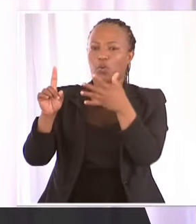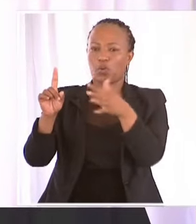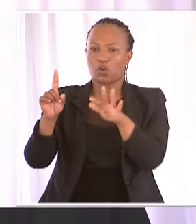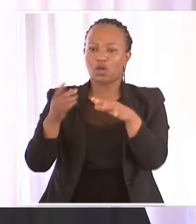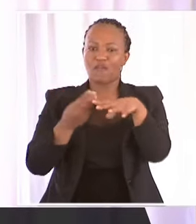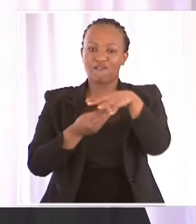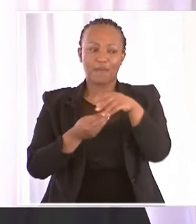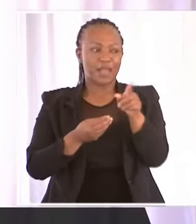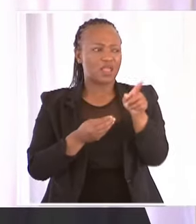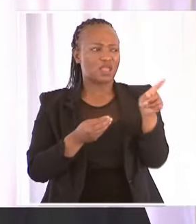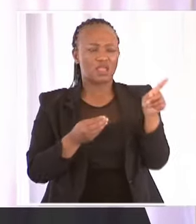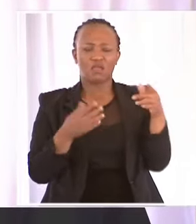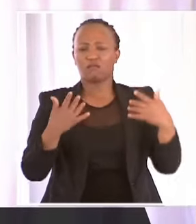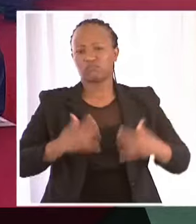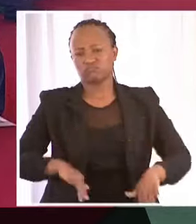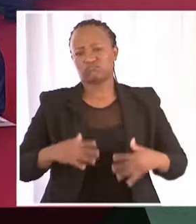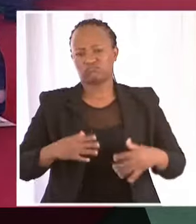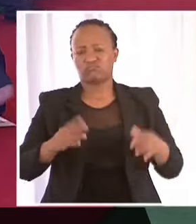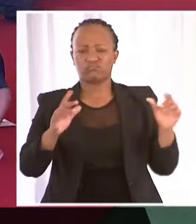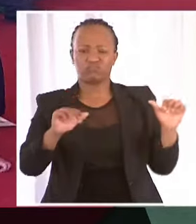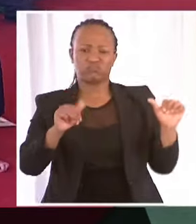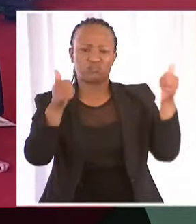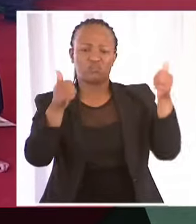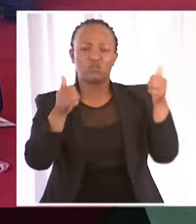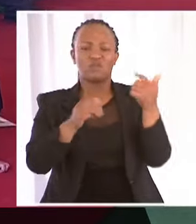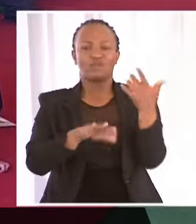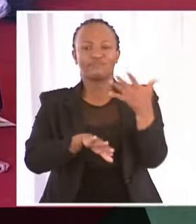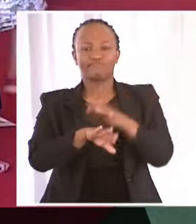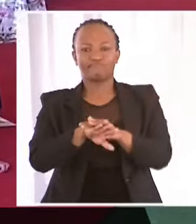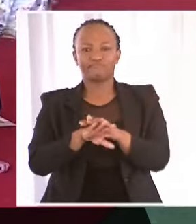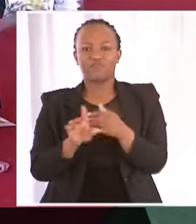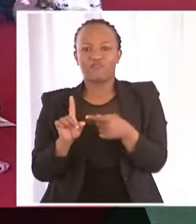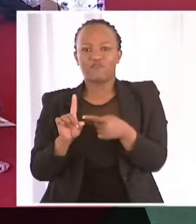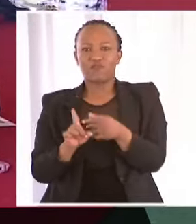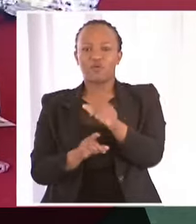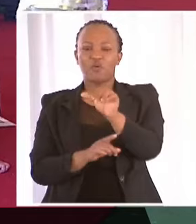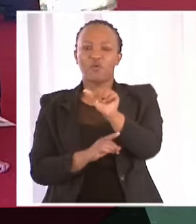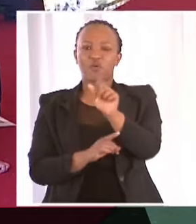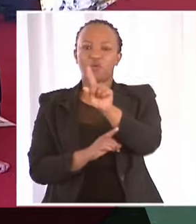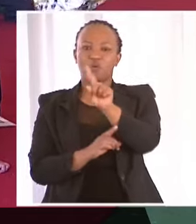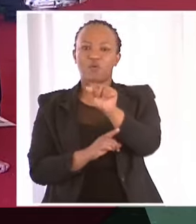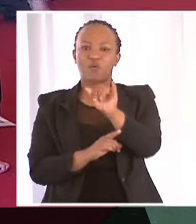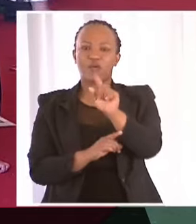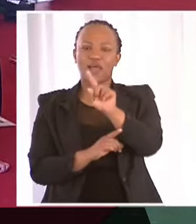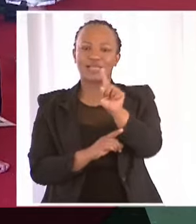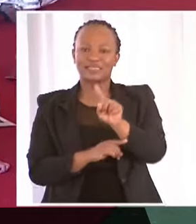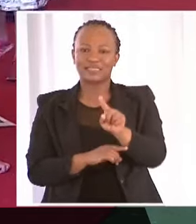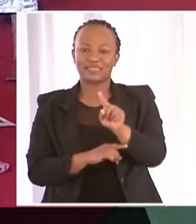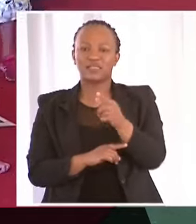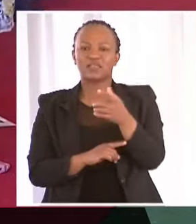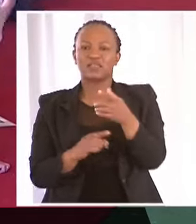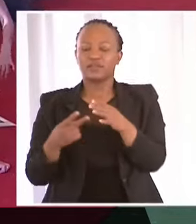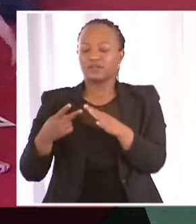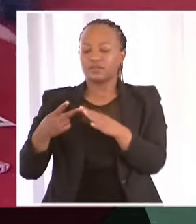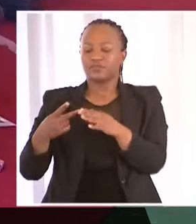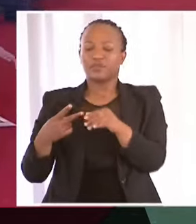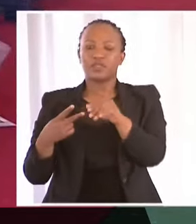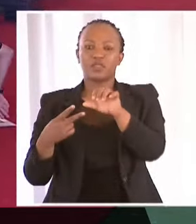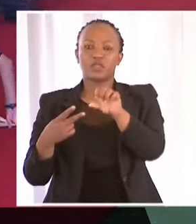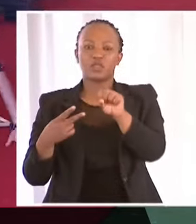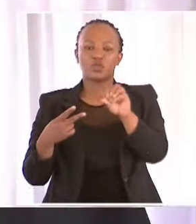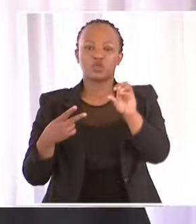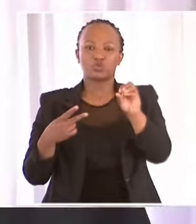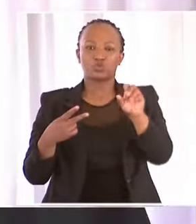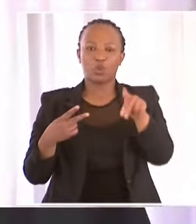the greater at the passing of Aziz with Aesop and Junaid just a few